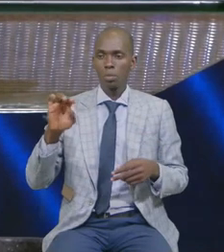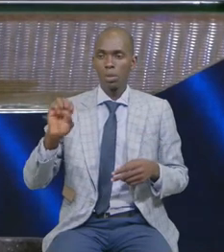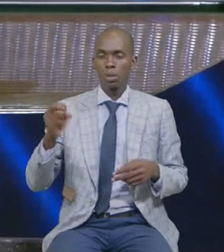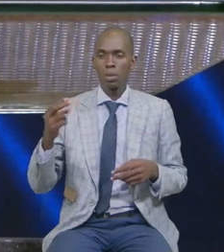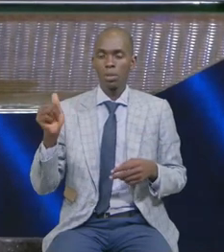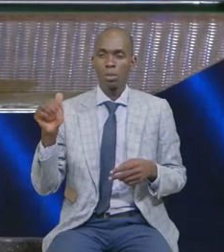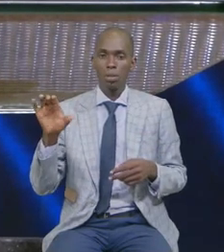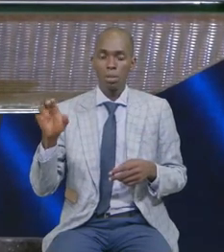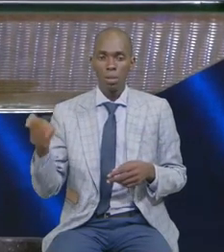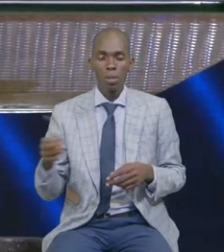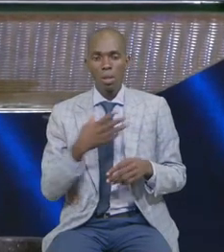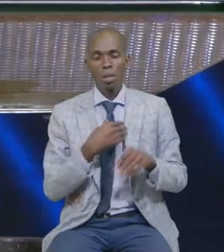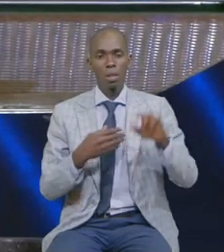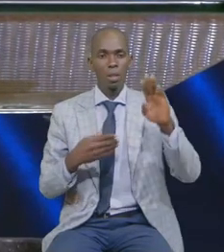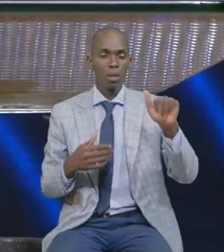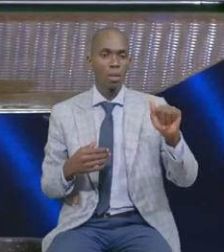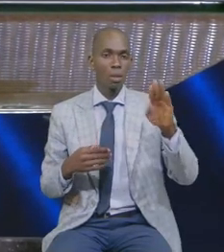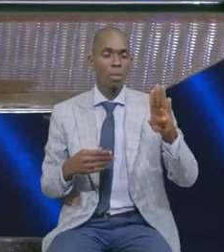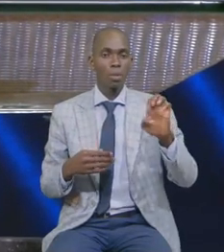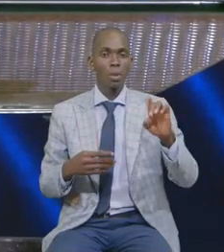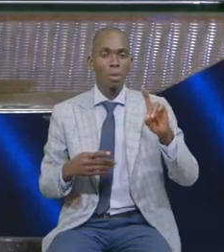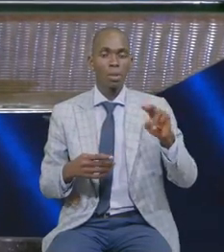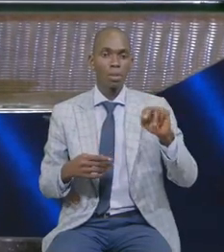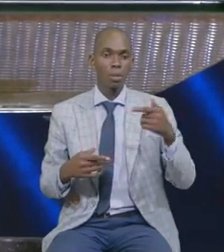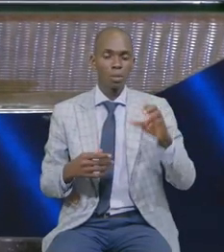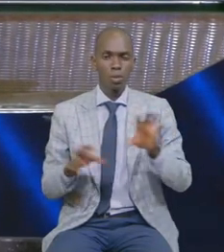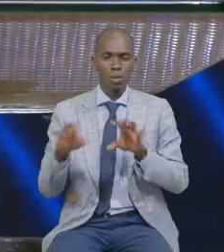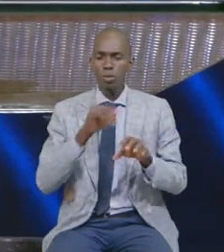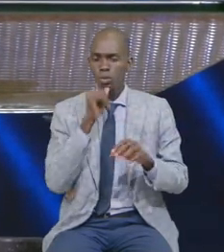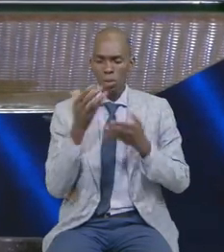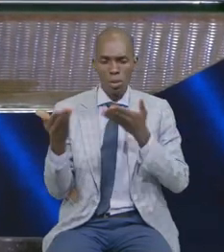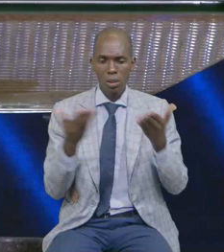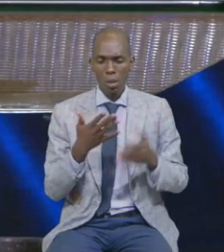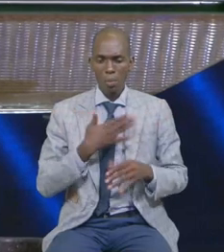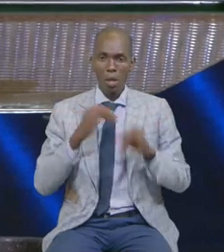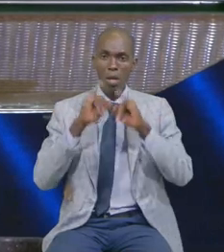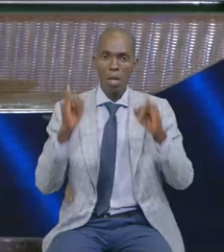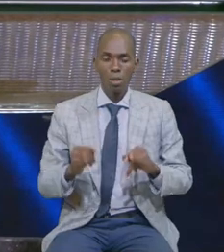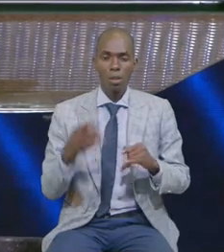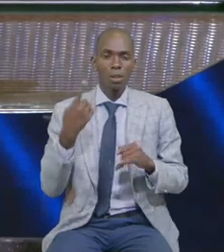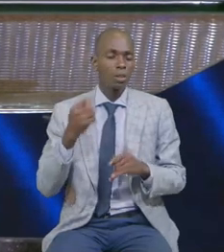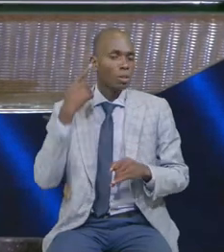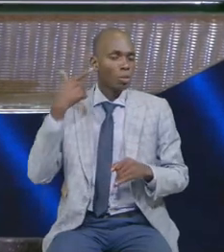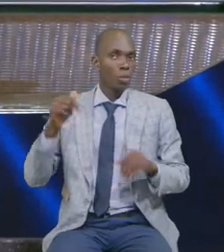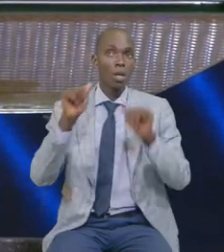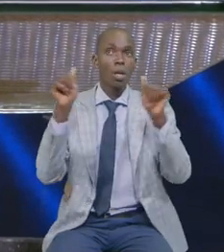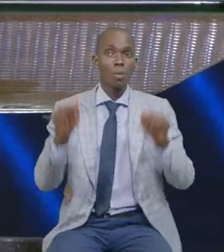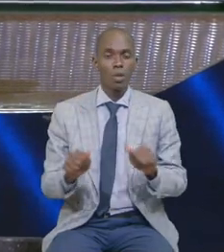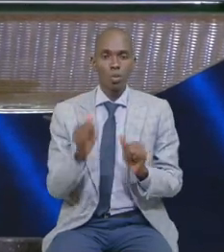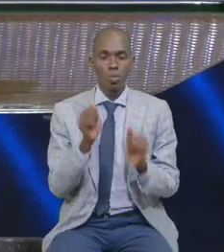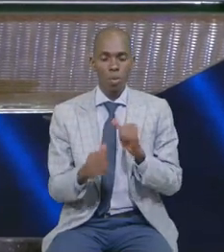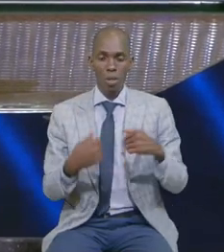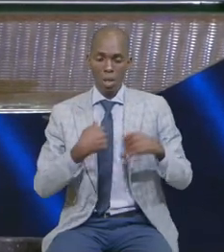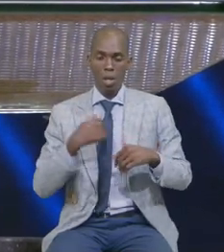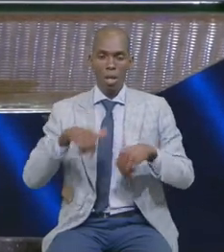serve my gods no worship the golden image which I have set up verse